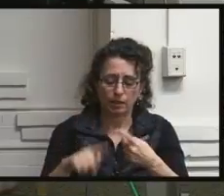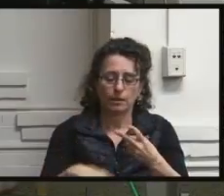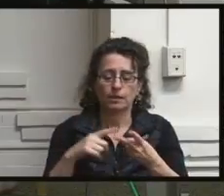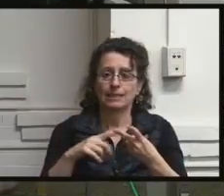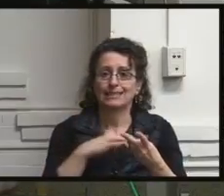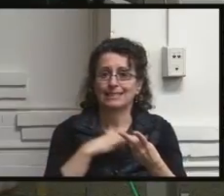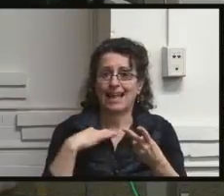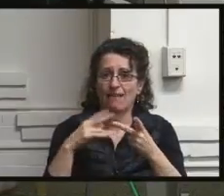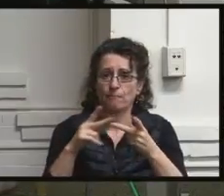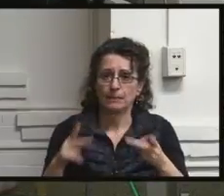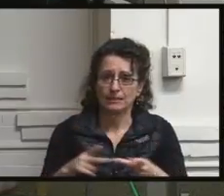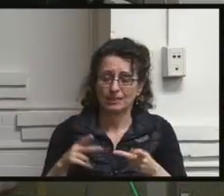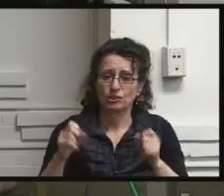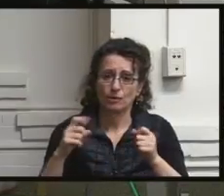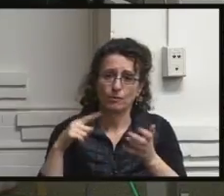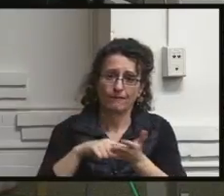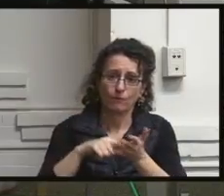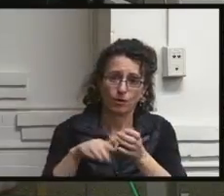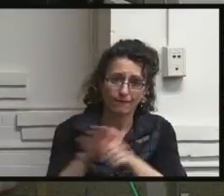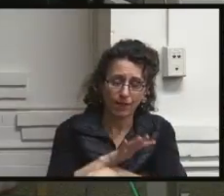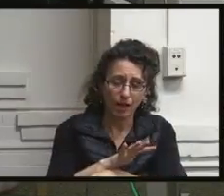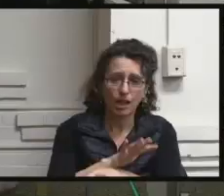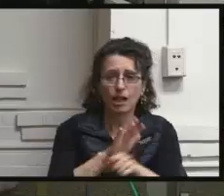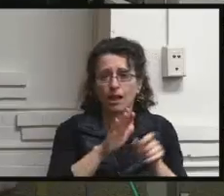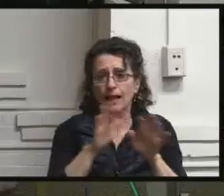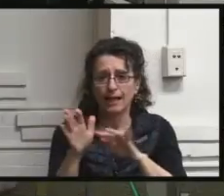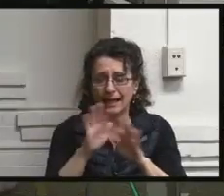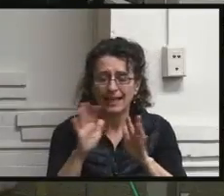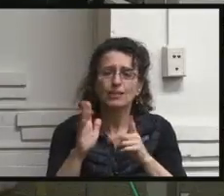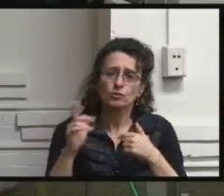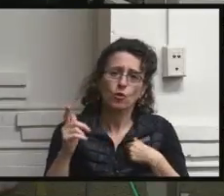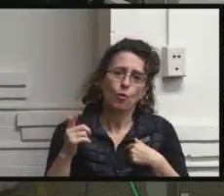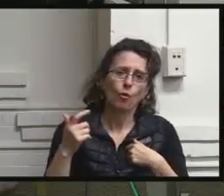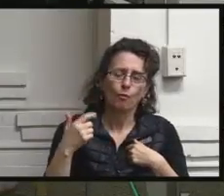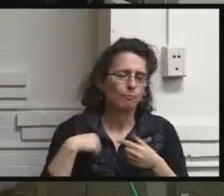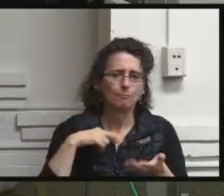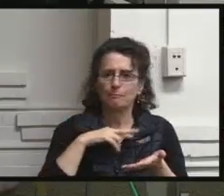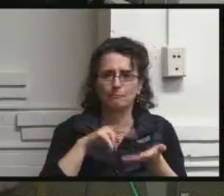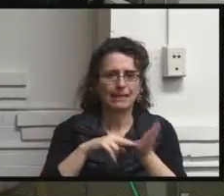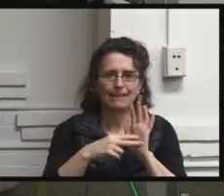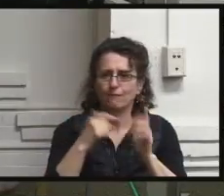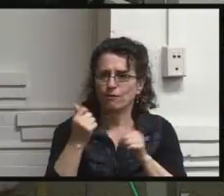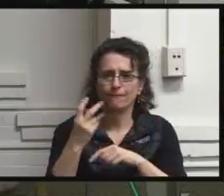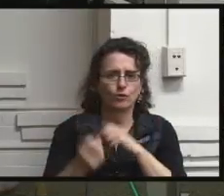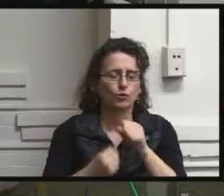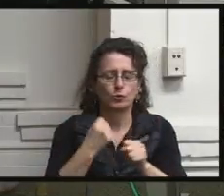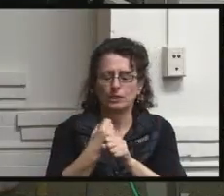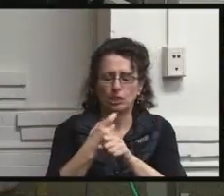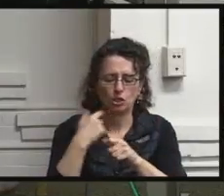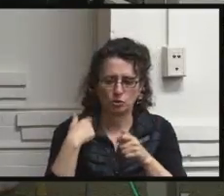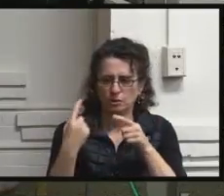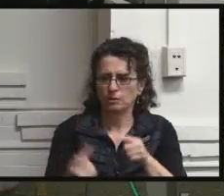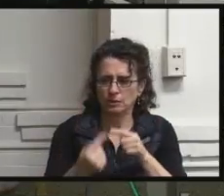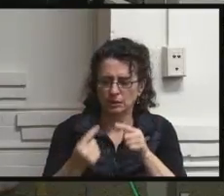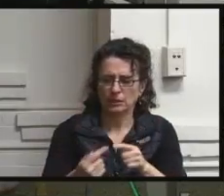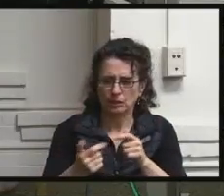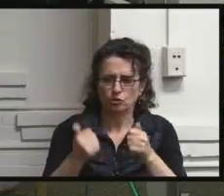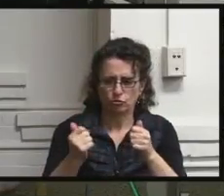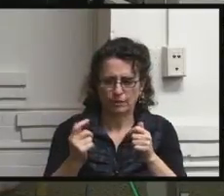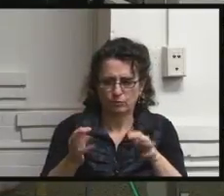on the board when some of that transition started, and the River Garden got sold, and